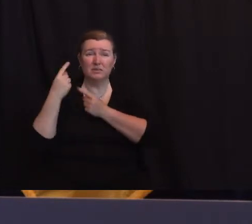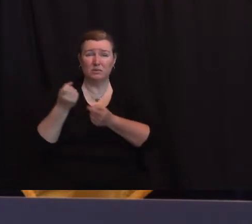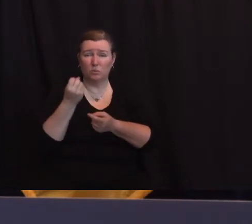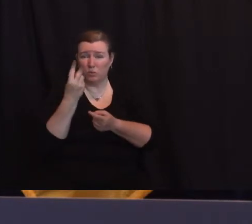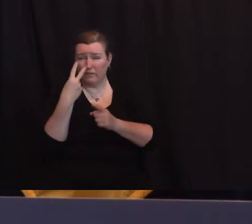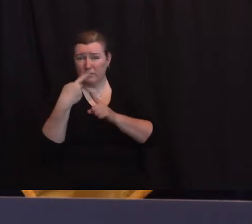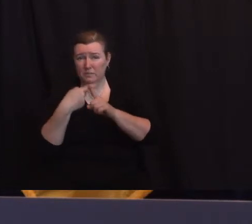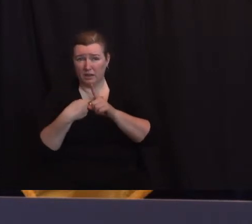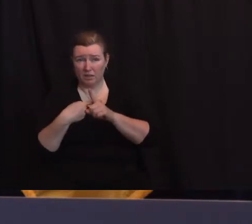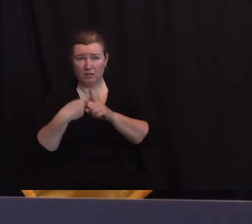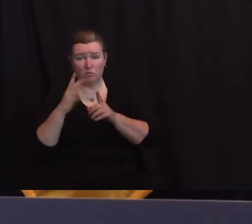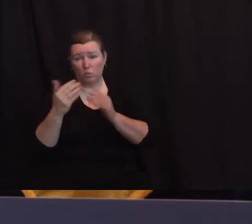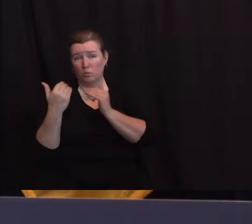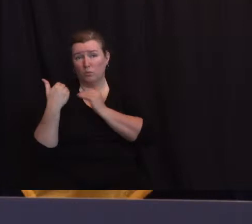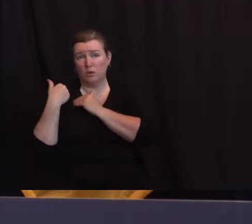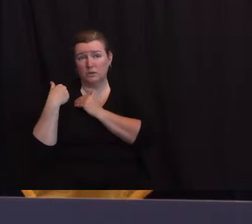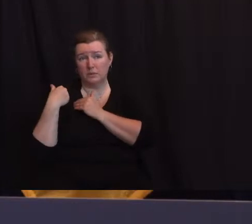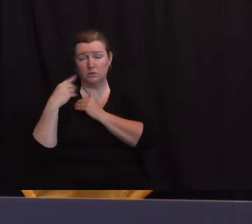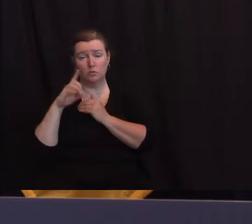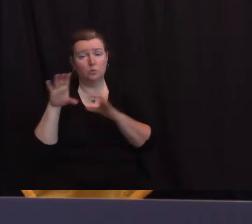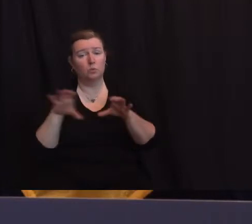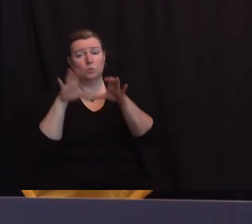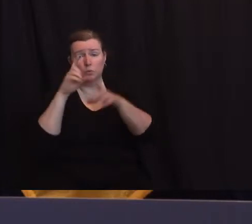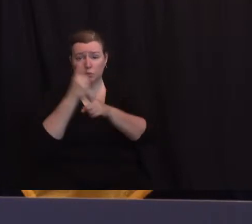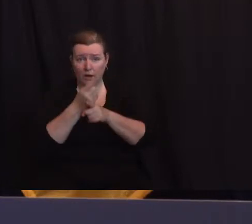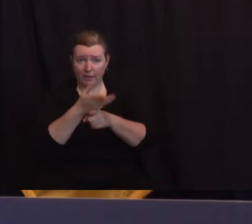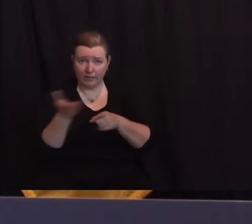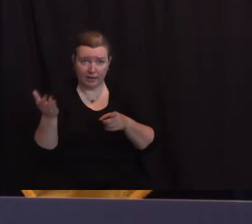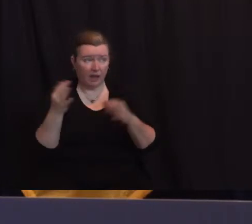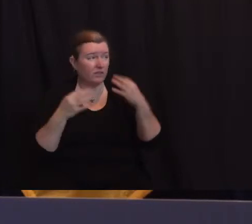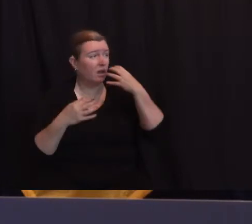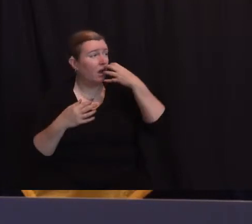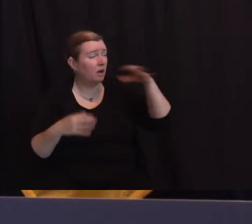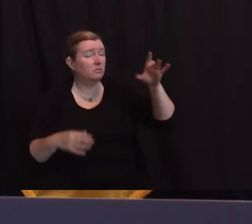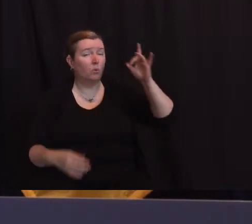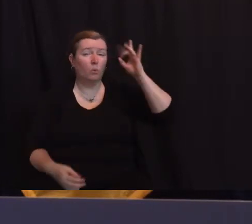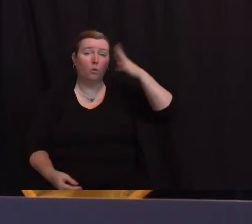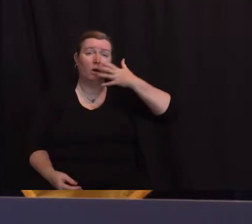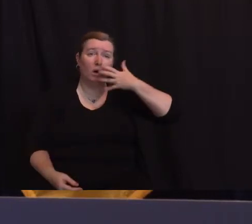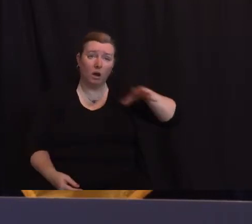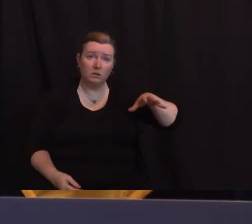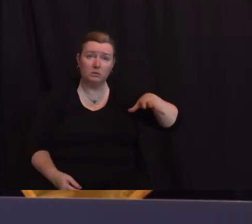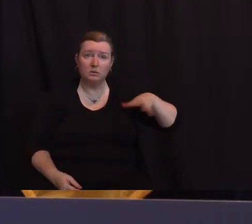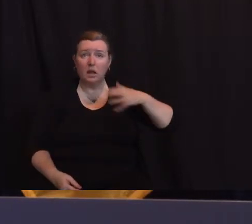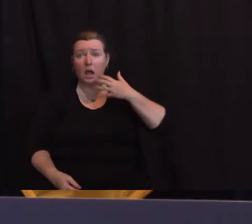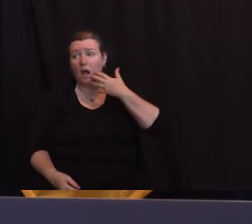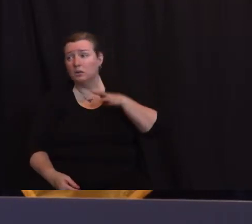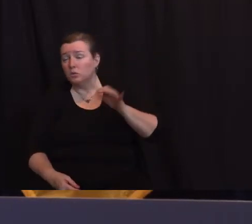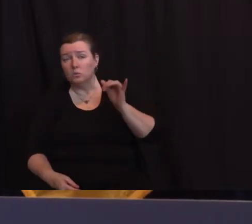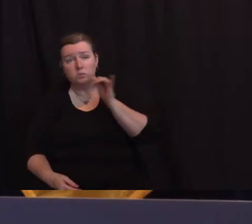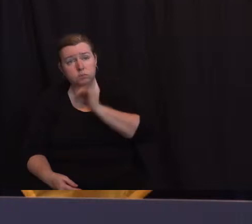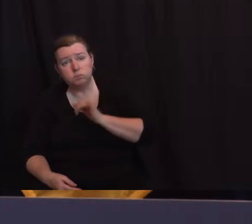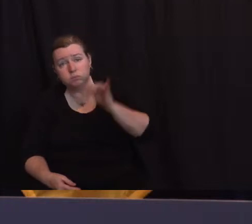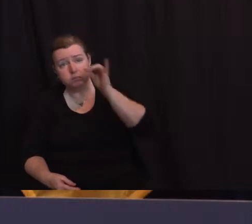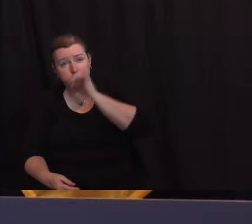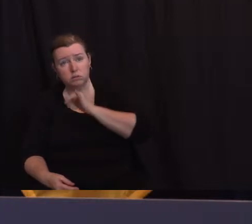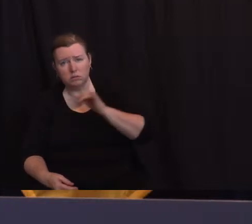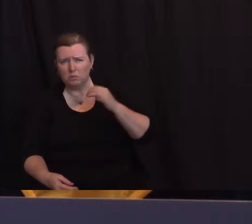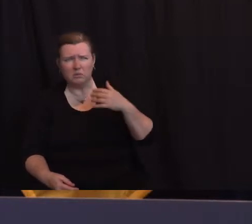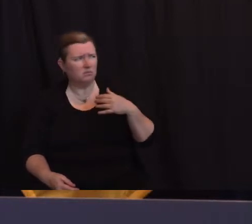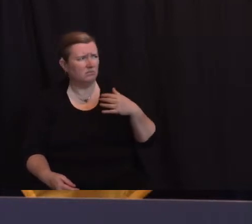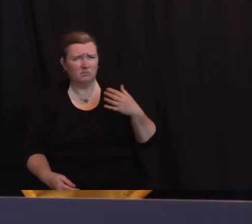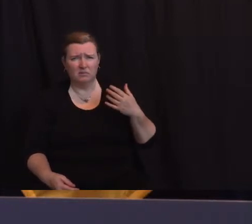wisely. Do the right thing. And if it's a really hot day, pretty hot today, Pat, I think today would qualify. Judy, I don't know how you feel about